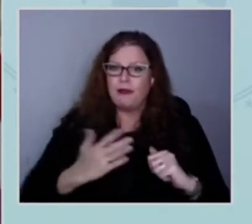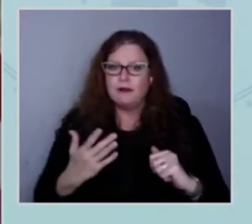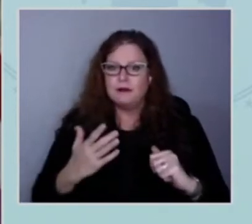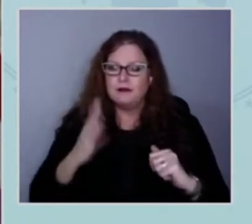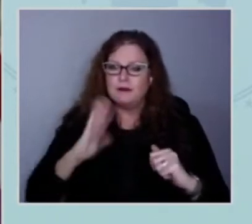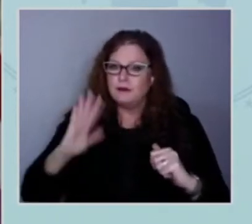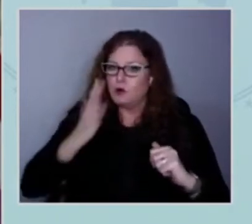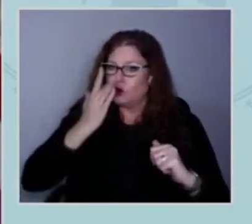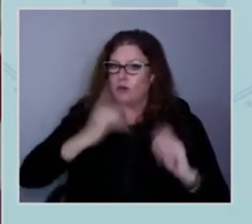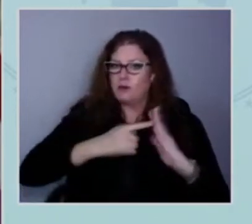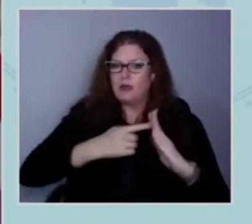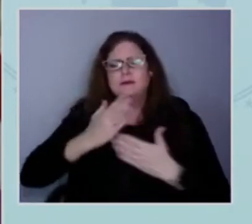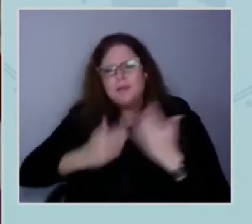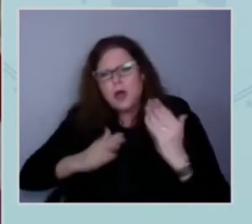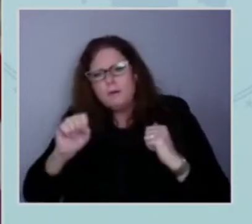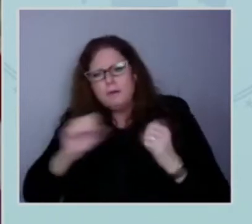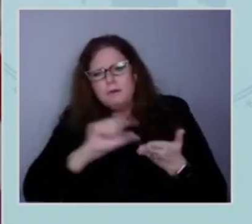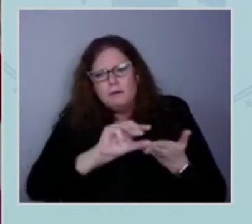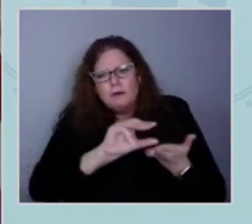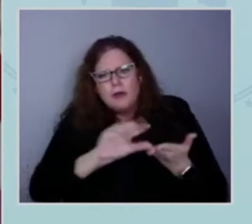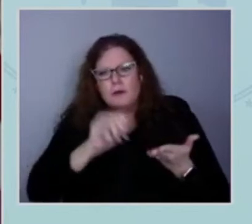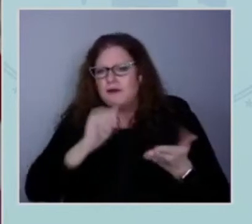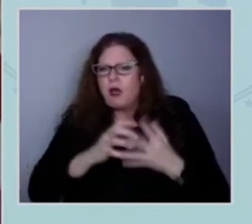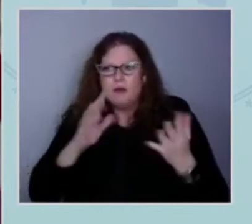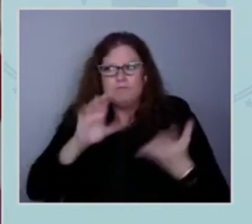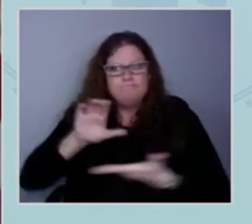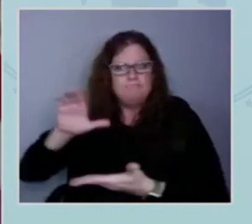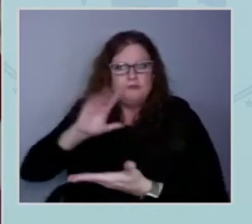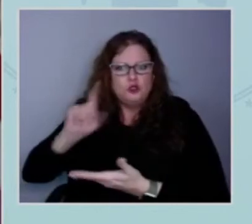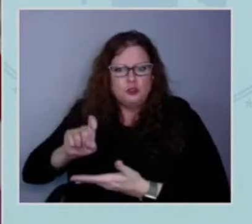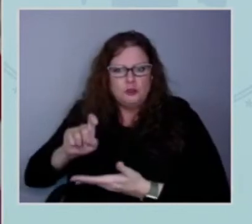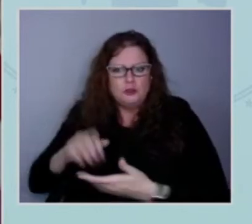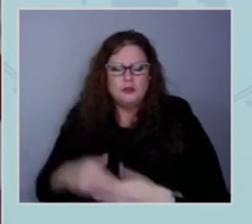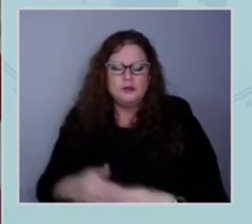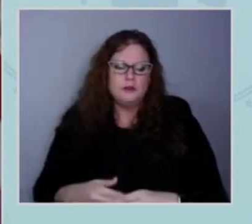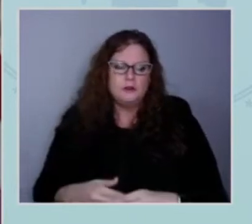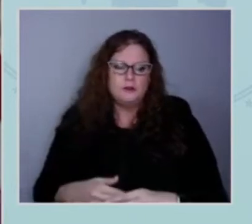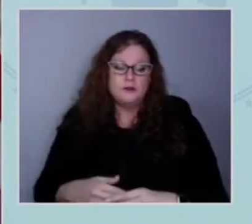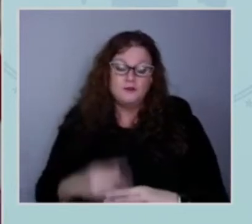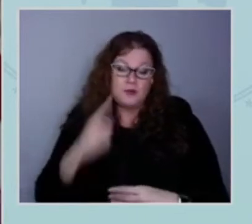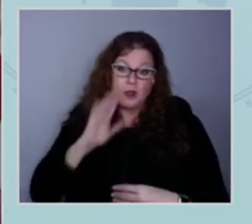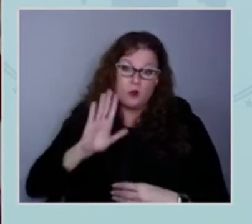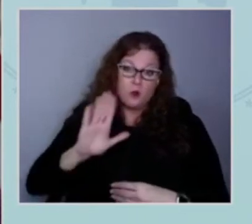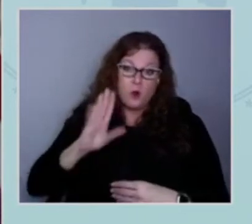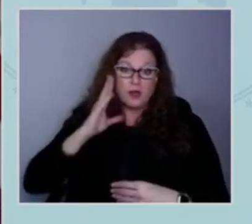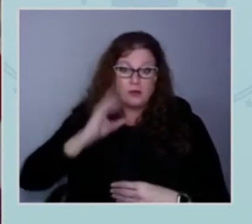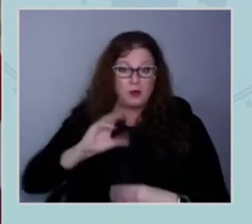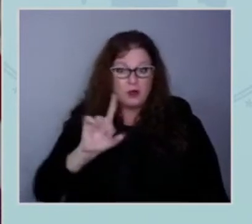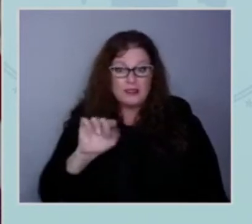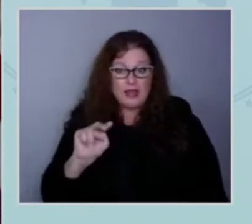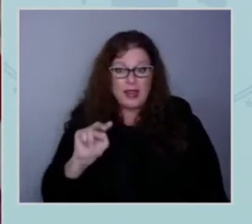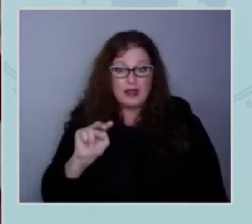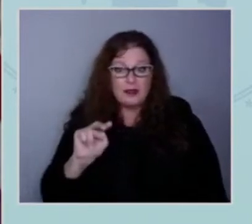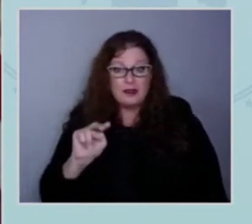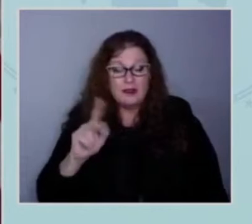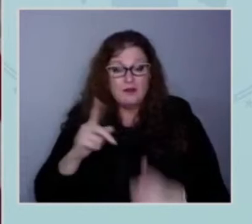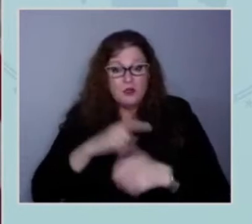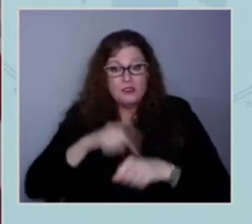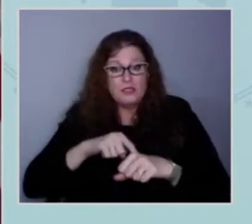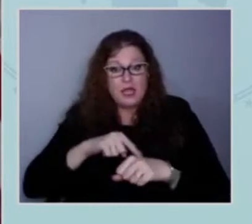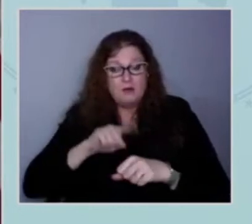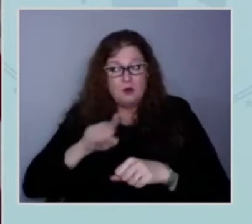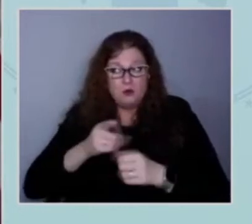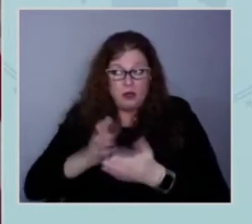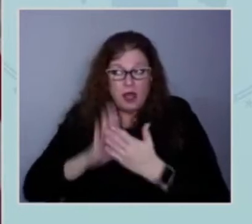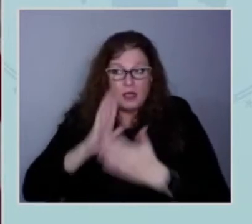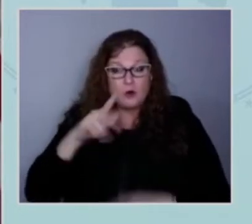They didn't go to the people who badly needed it early on. Some of it did, but not nearly what it should have. And I think